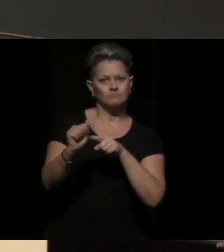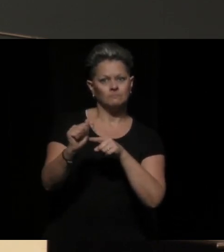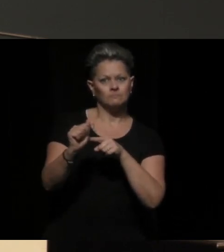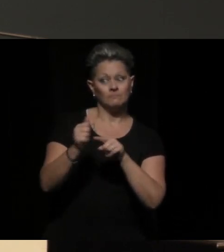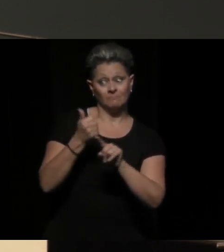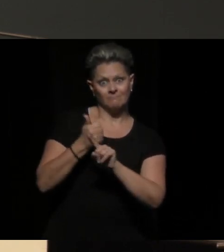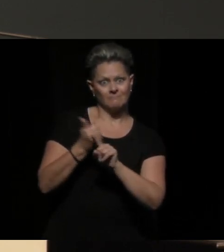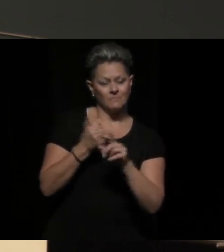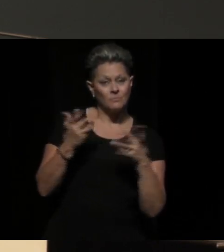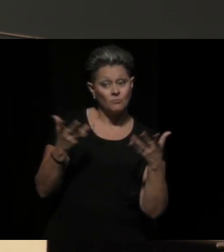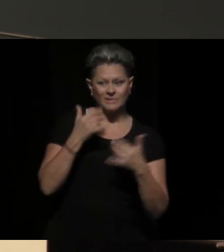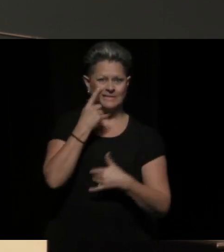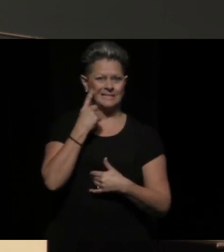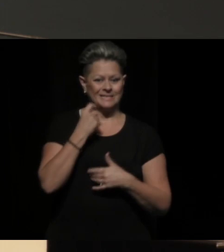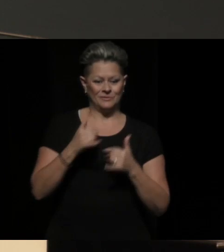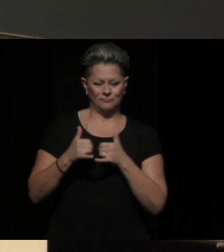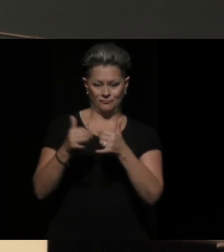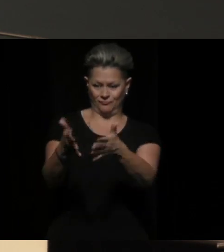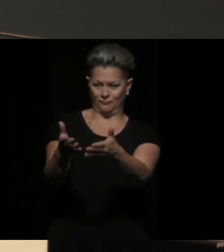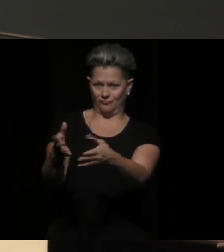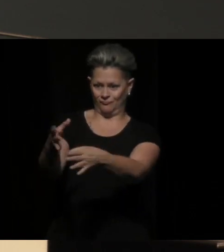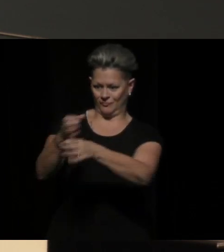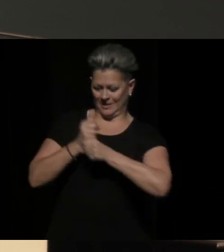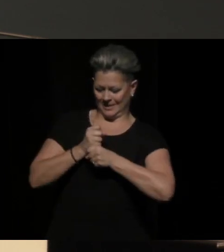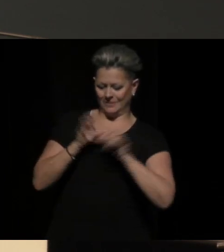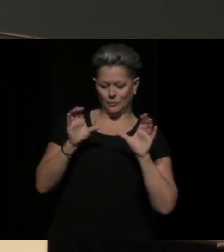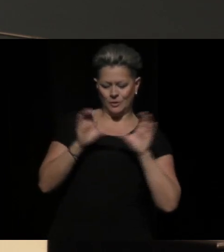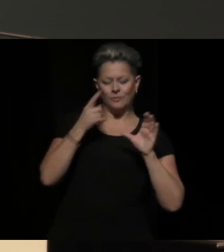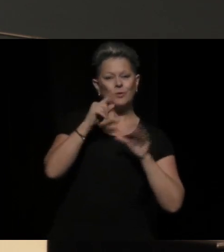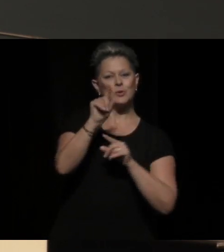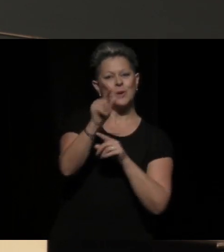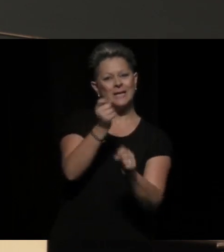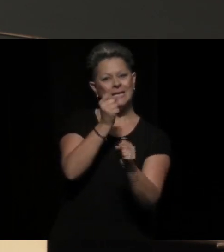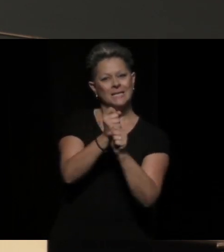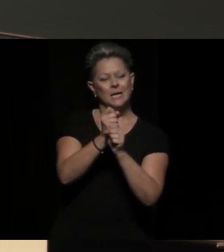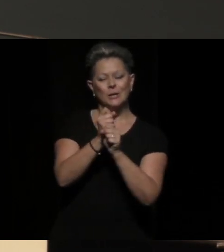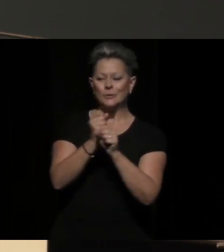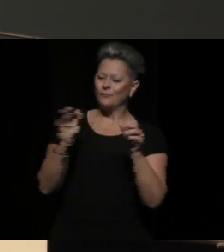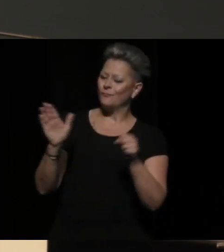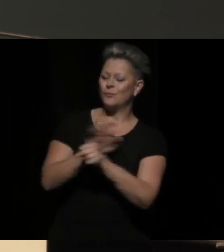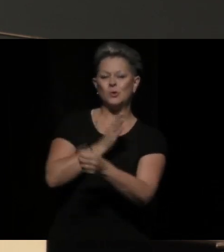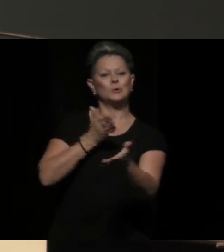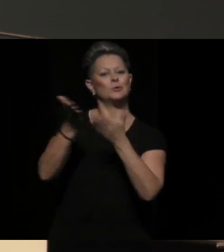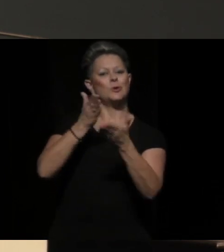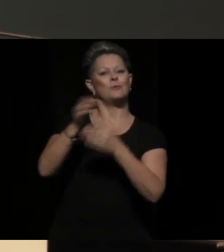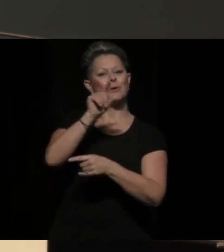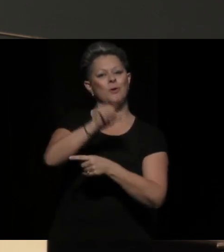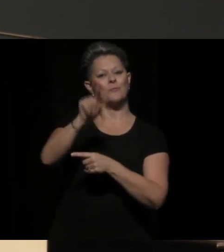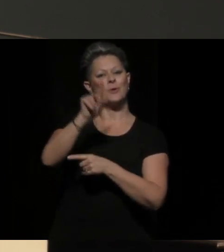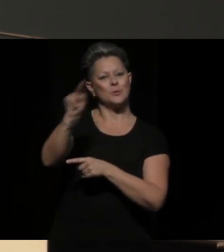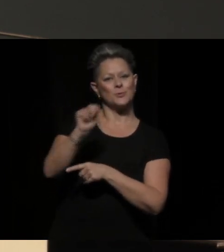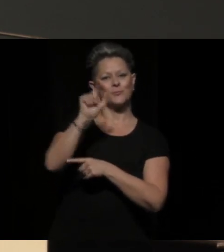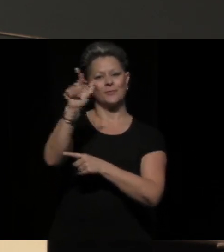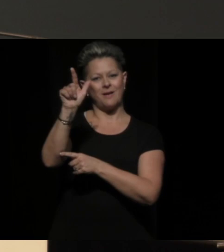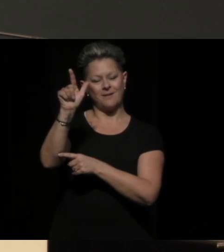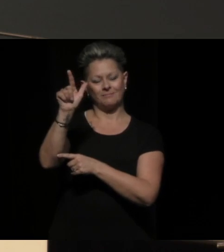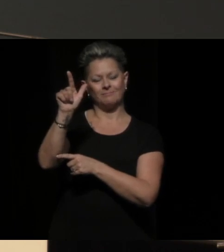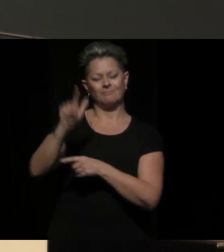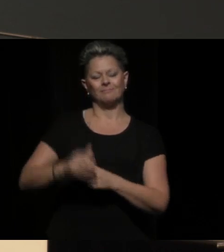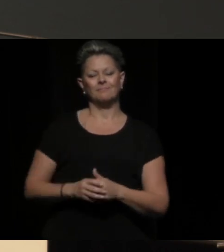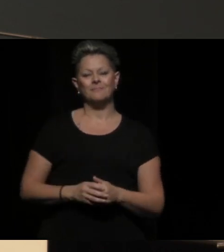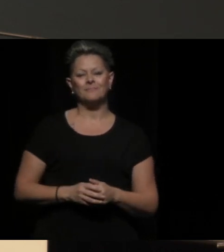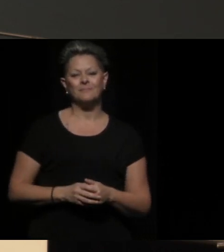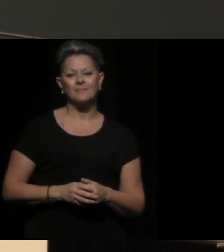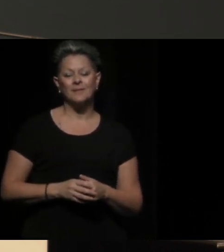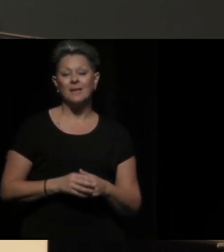he recently received his certificate for 20 years of dedicated service to the Government of Newfoundland and Labrador.